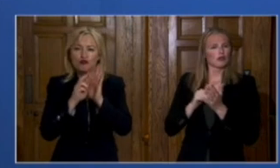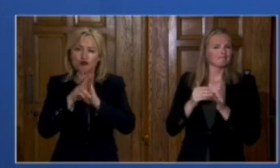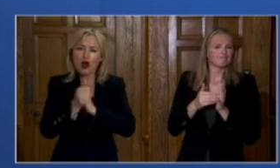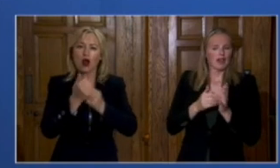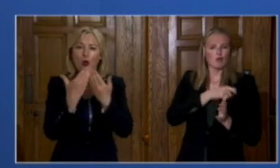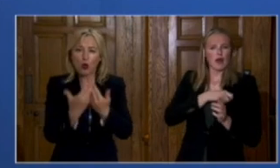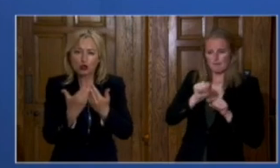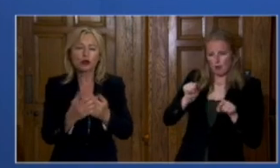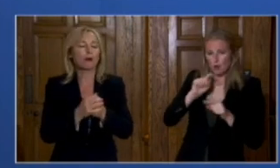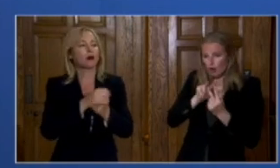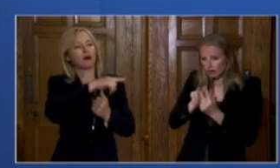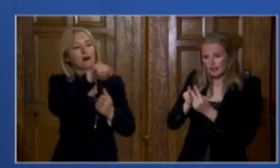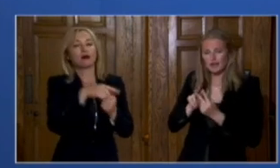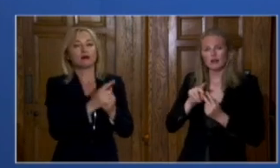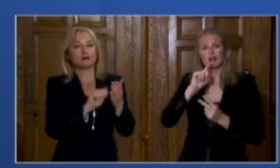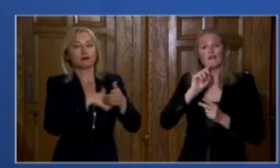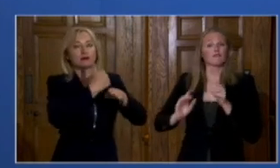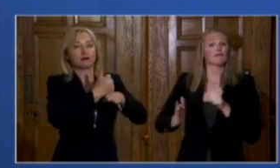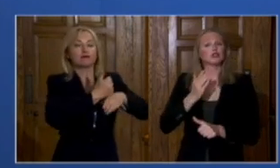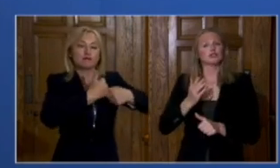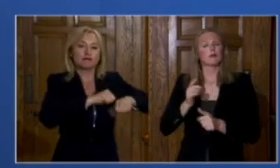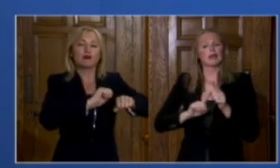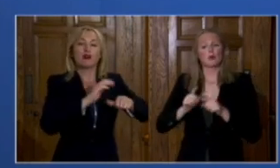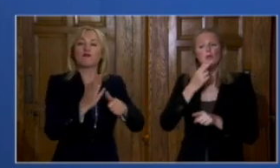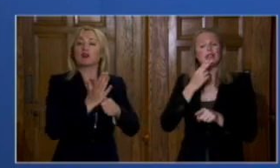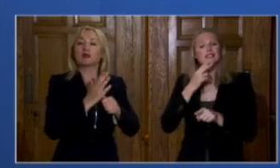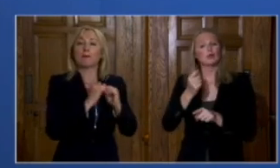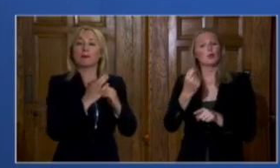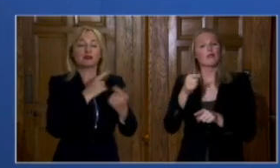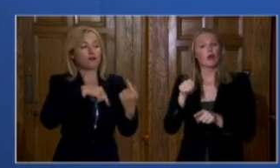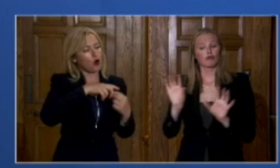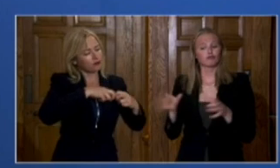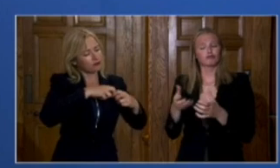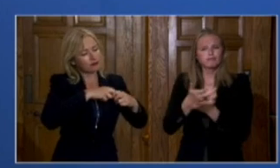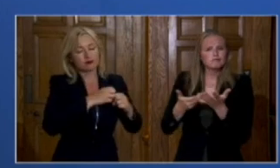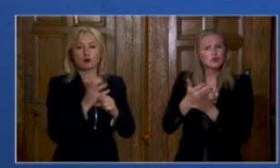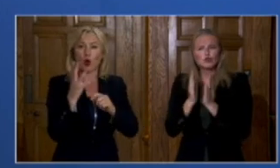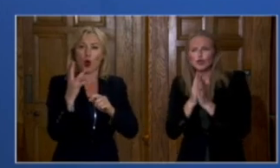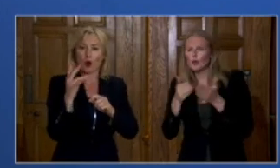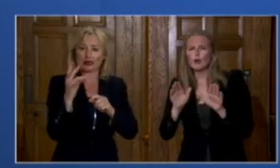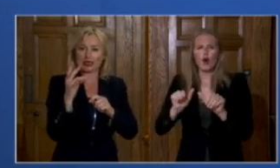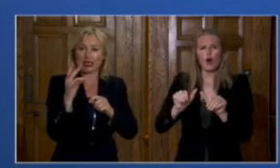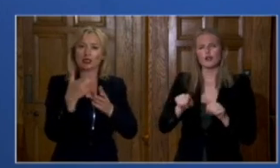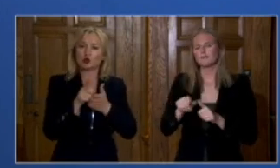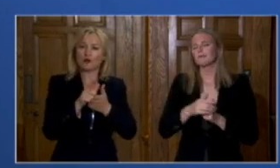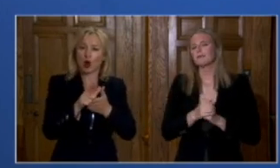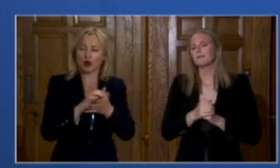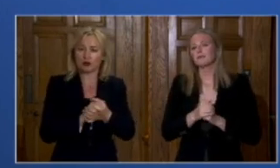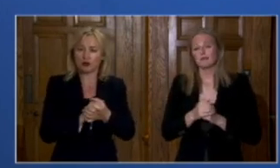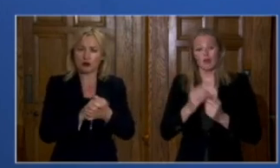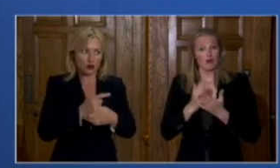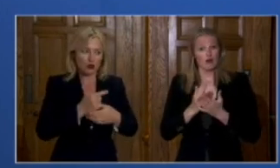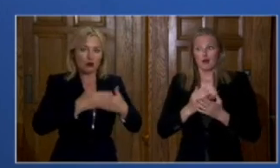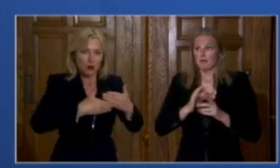and the group will have its first meeting on Wednesday at midday. All of these strides forward have been made possible by